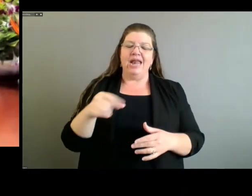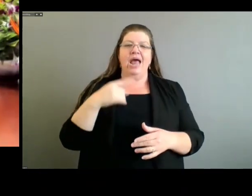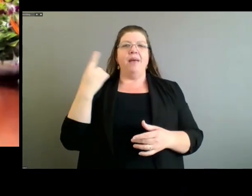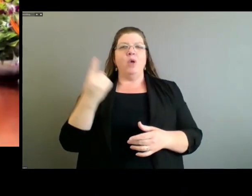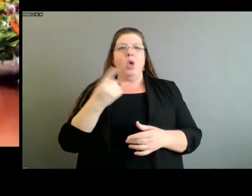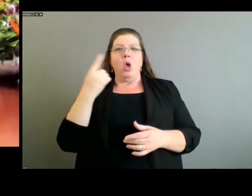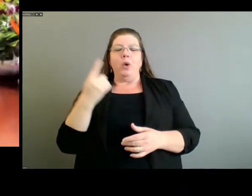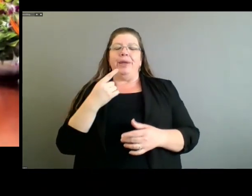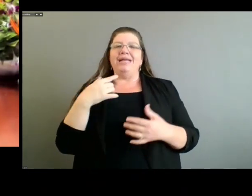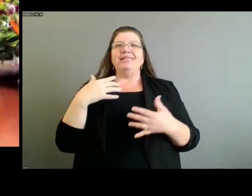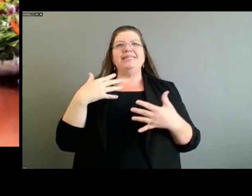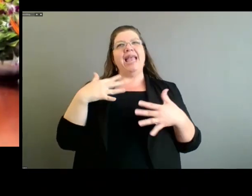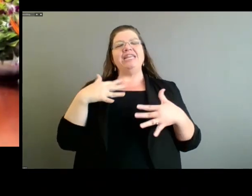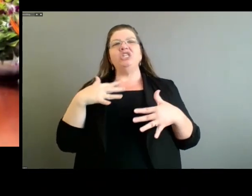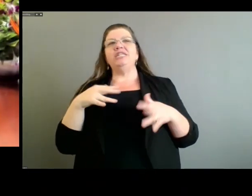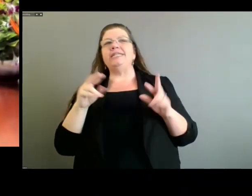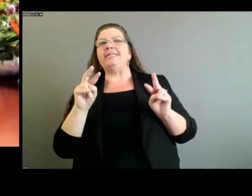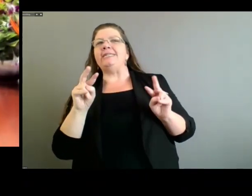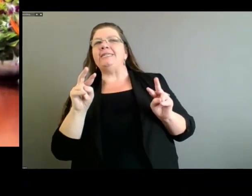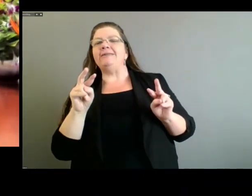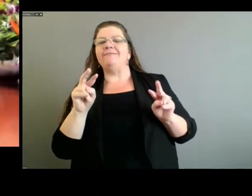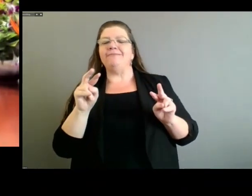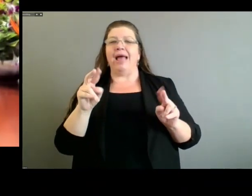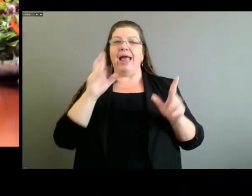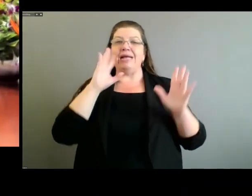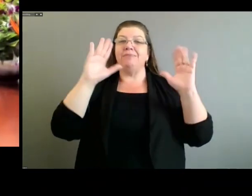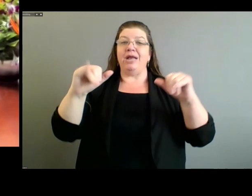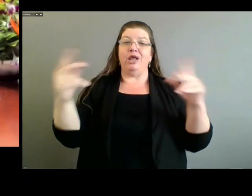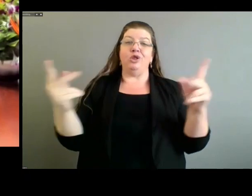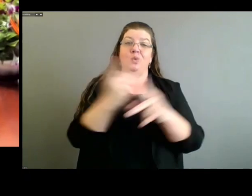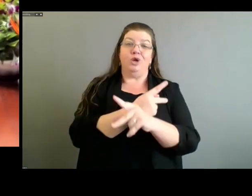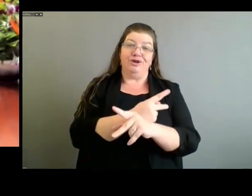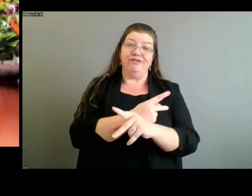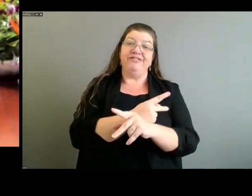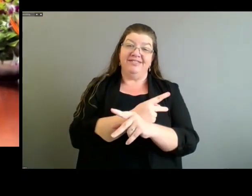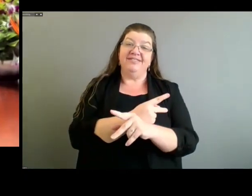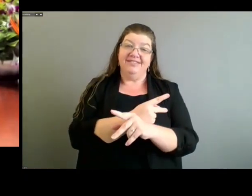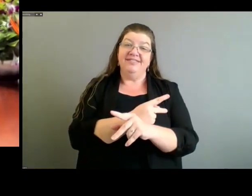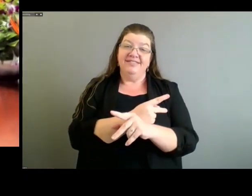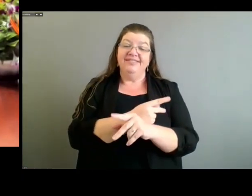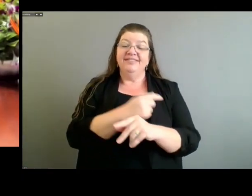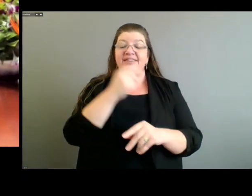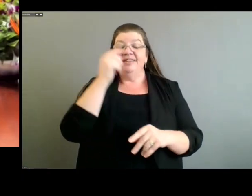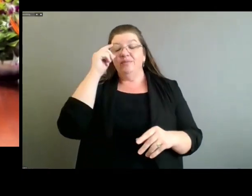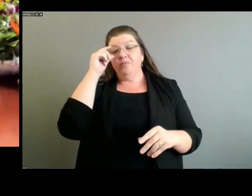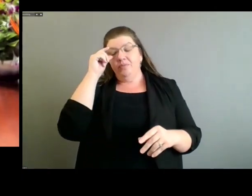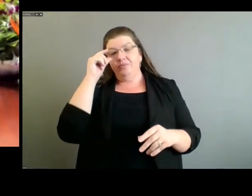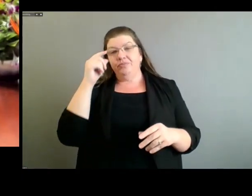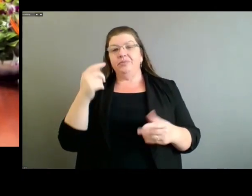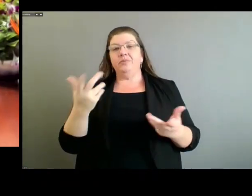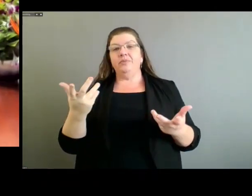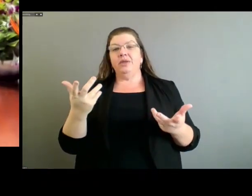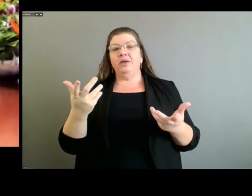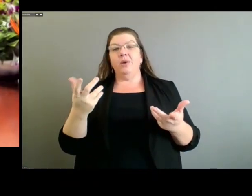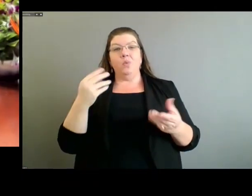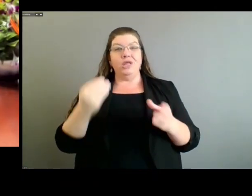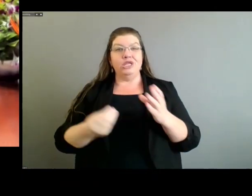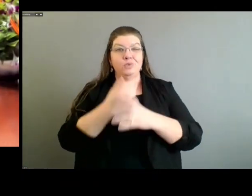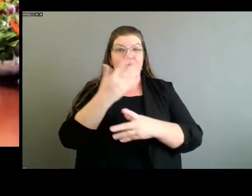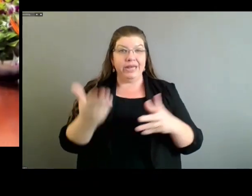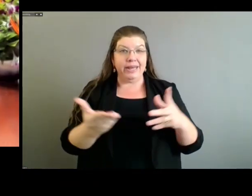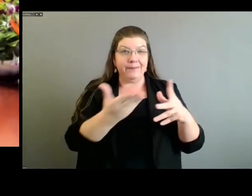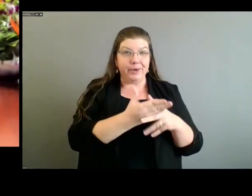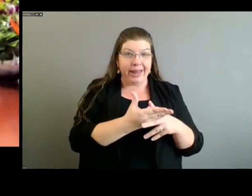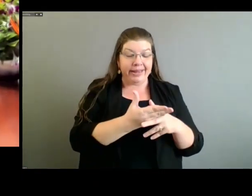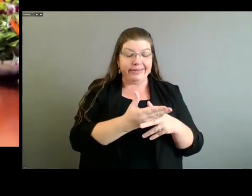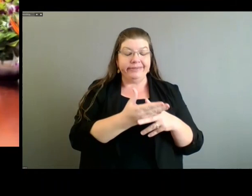anxiously anticipating the worst. And with the spring break